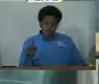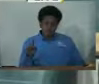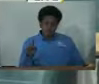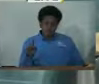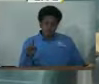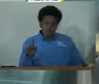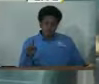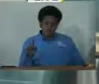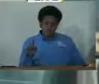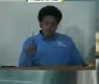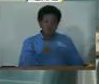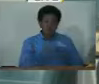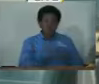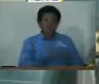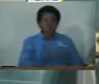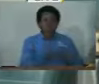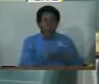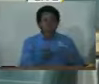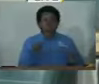Madam Speaker,